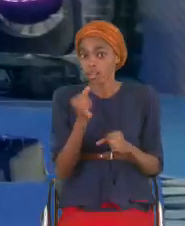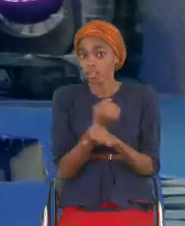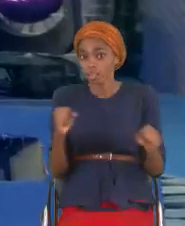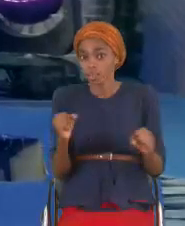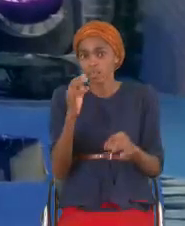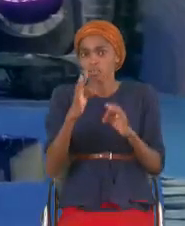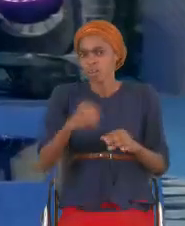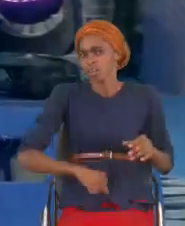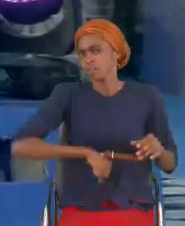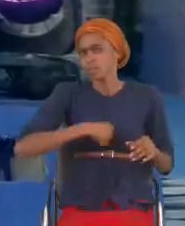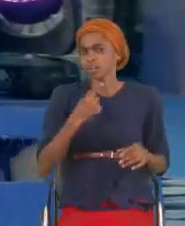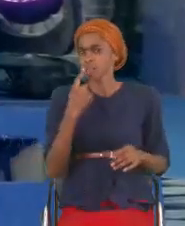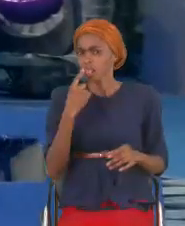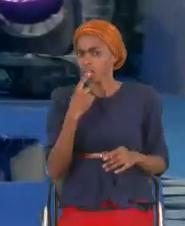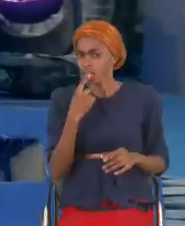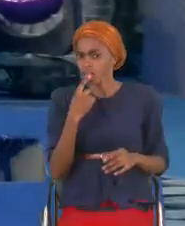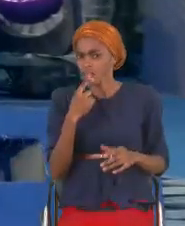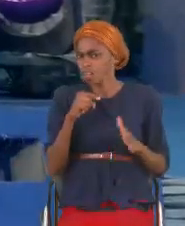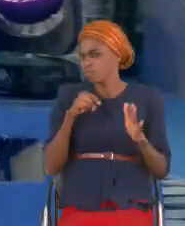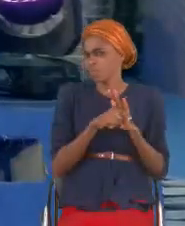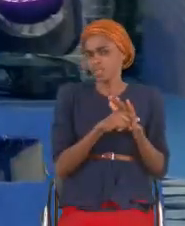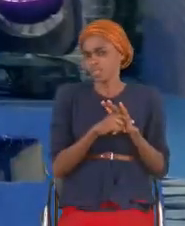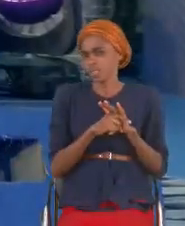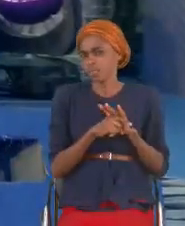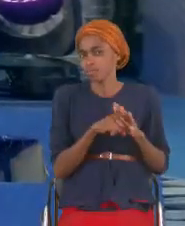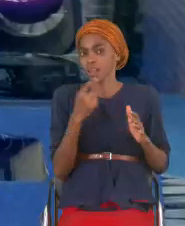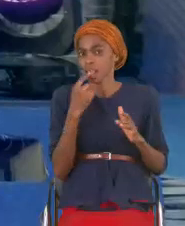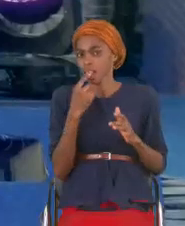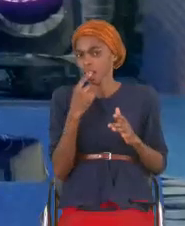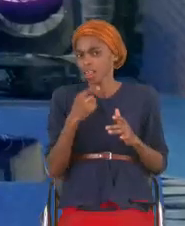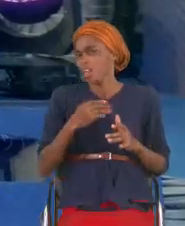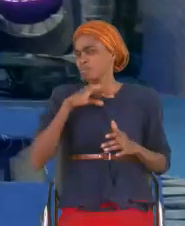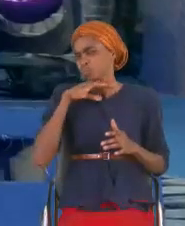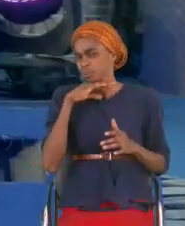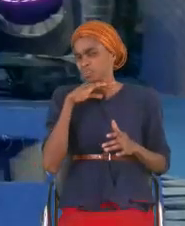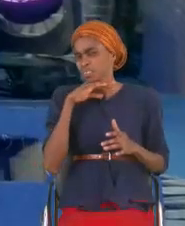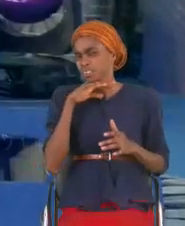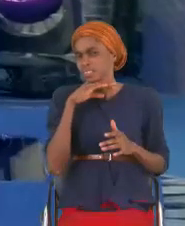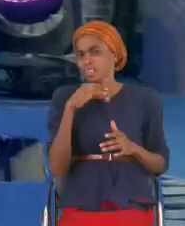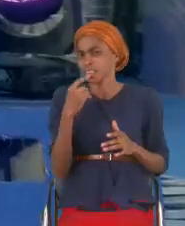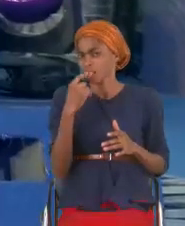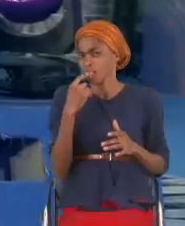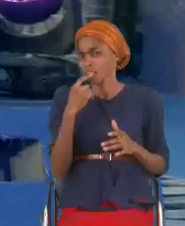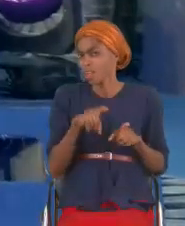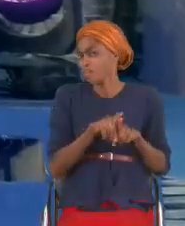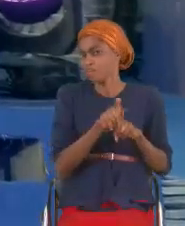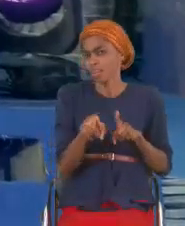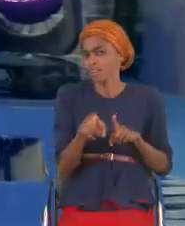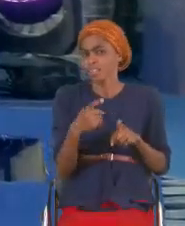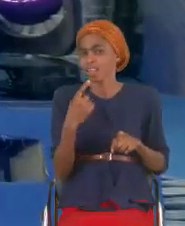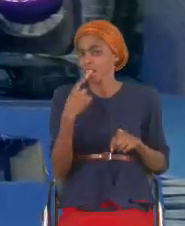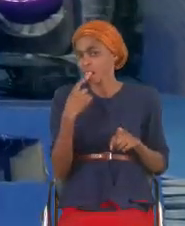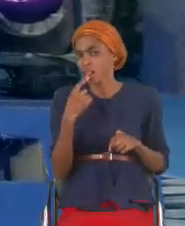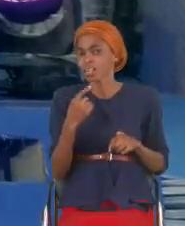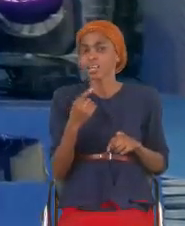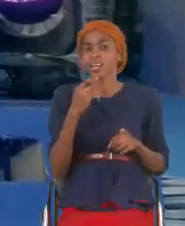proud tongue, a piercing tongue, a polluted tongue, a perverse tongue, a profane